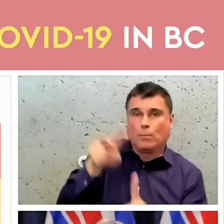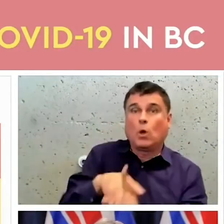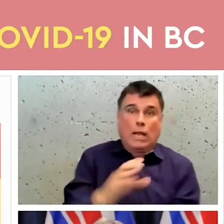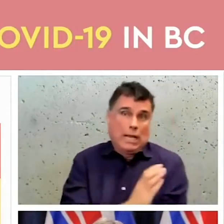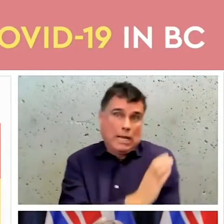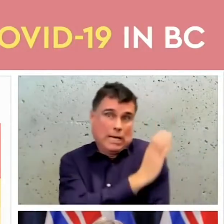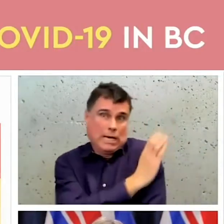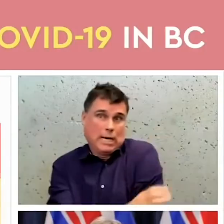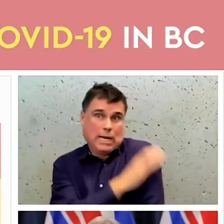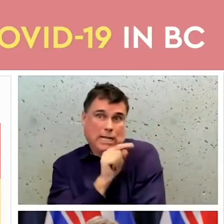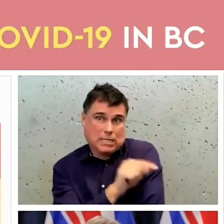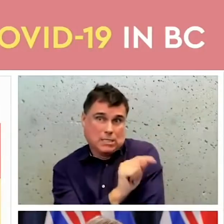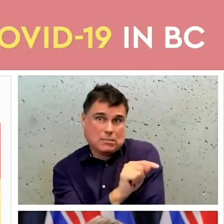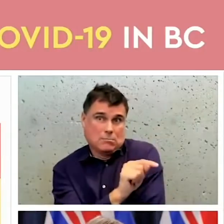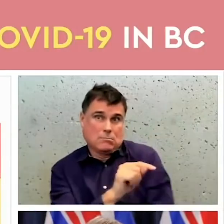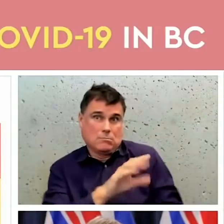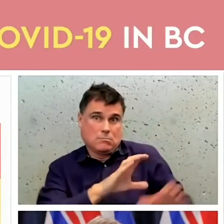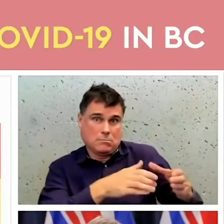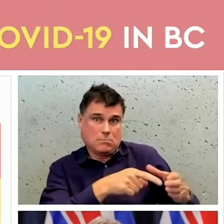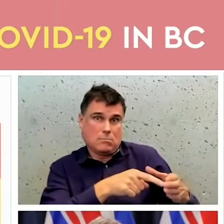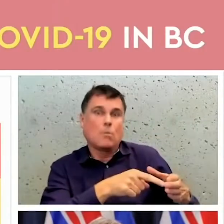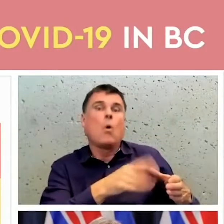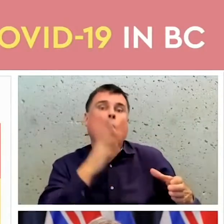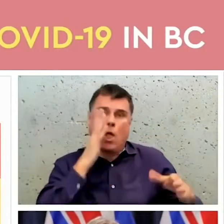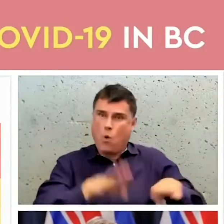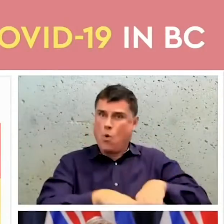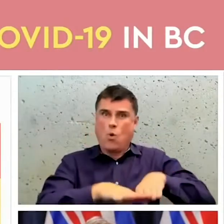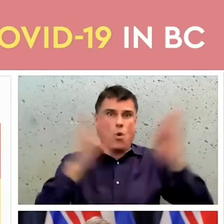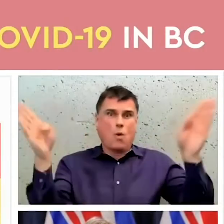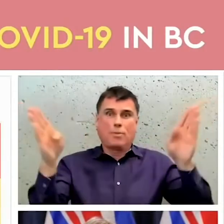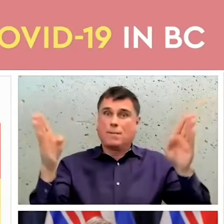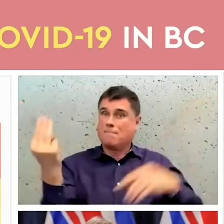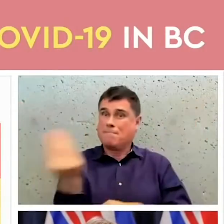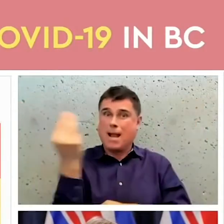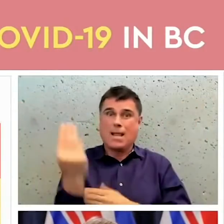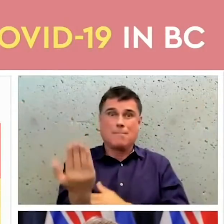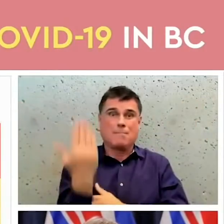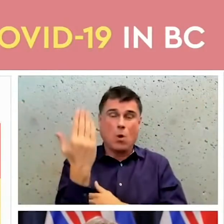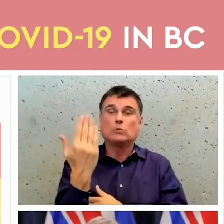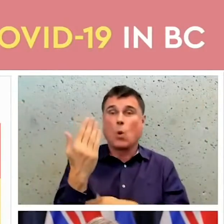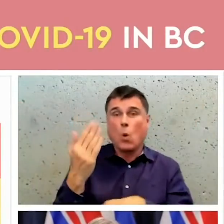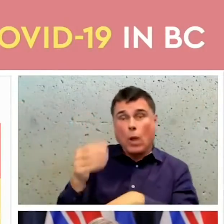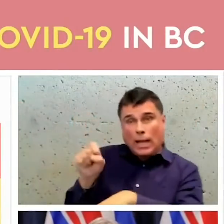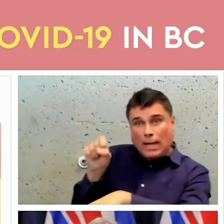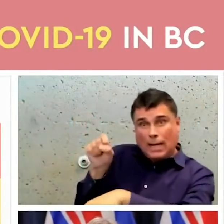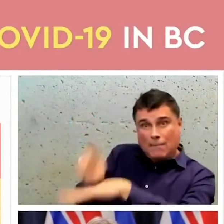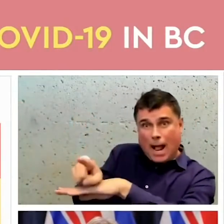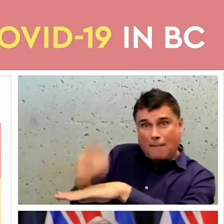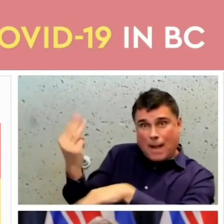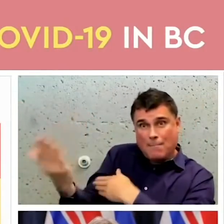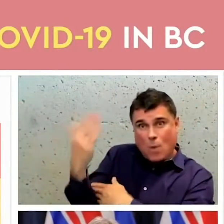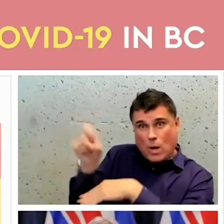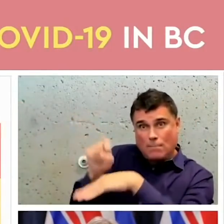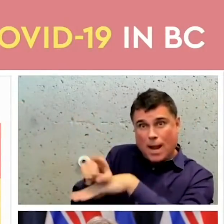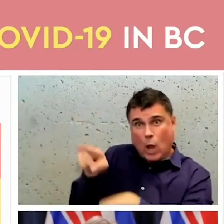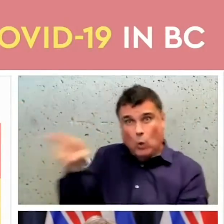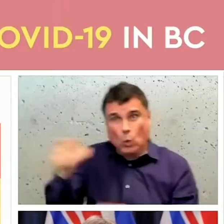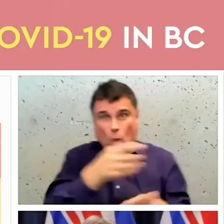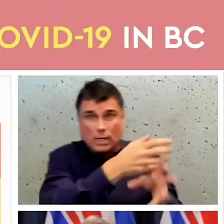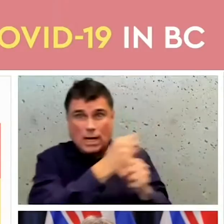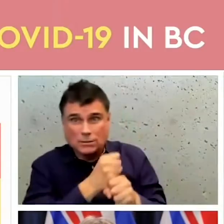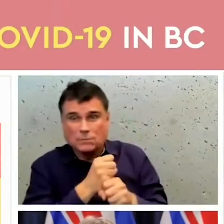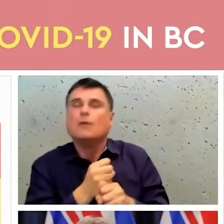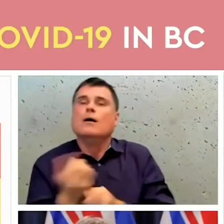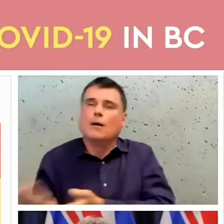We are going to have the invitations basically go out in the same order that people were registered. There's no need to do